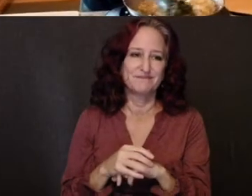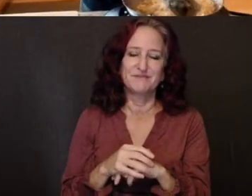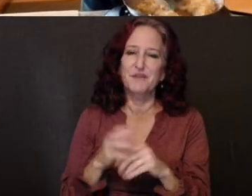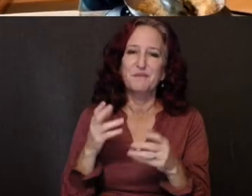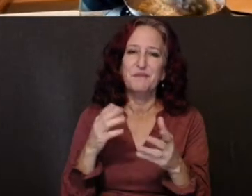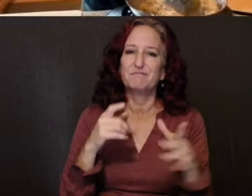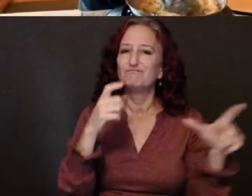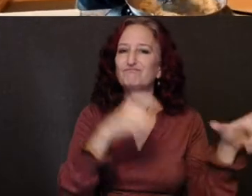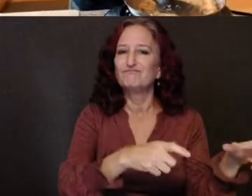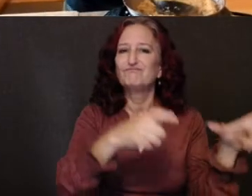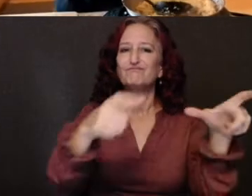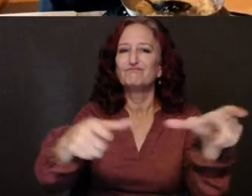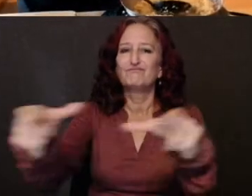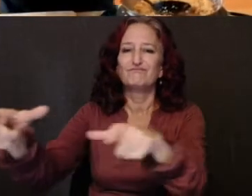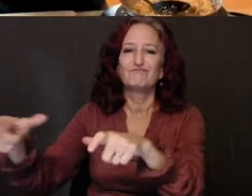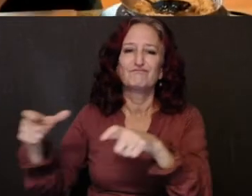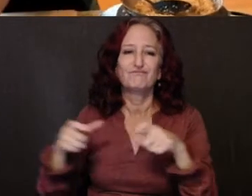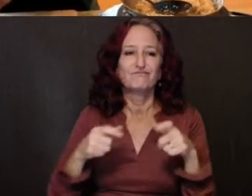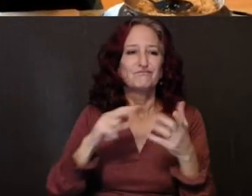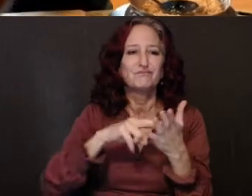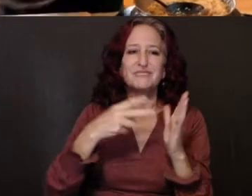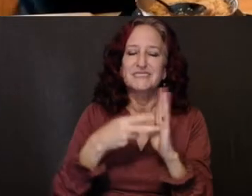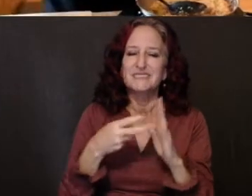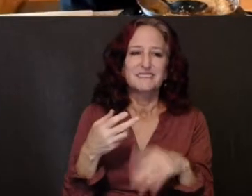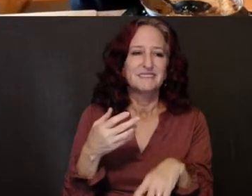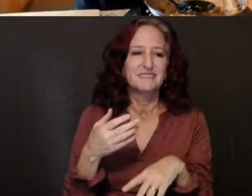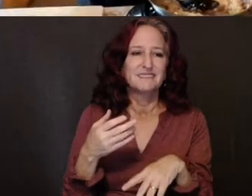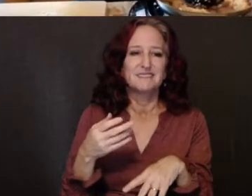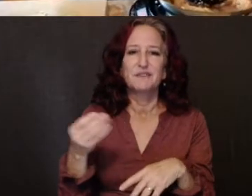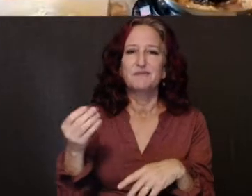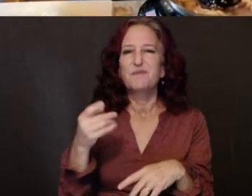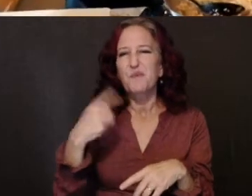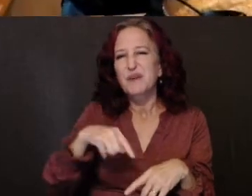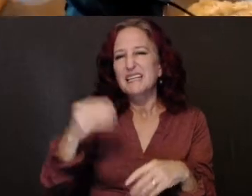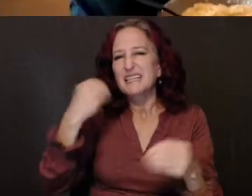have at home. I don't have like a not enough hands. Yeah.